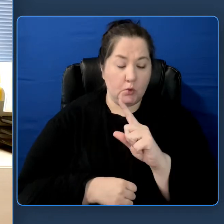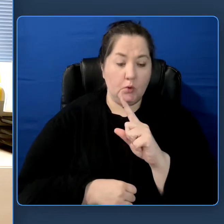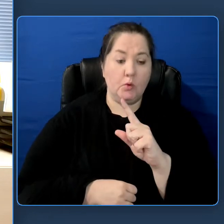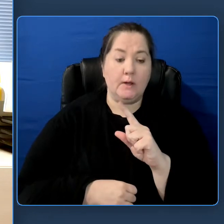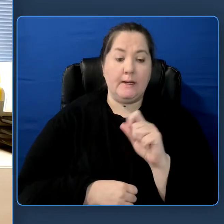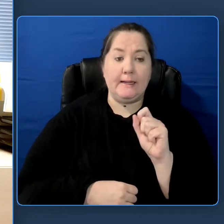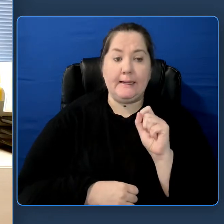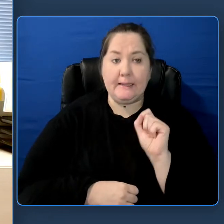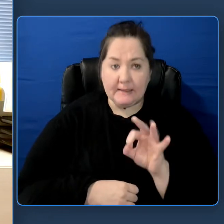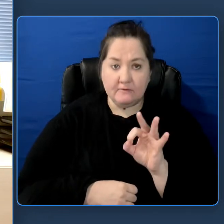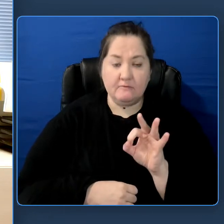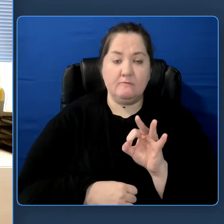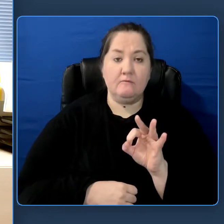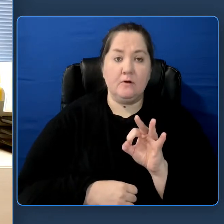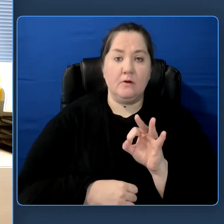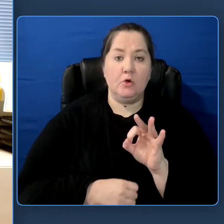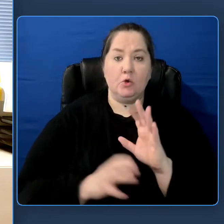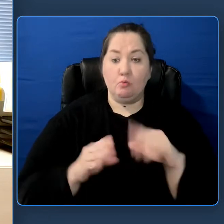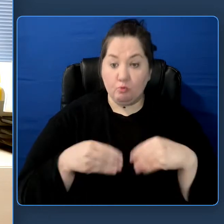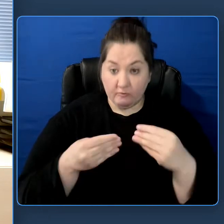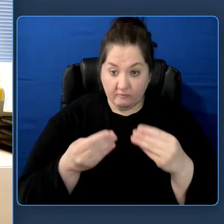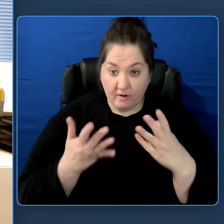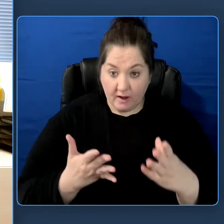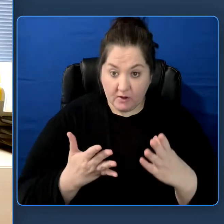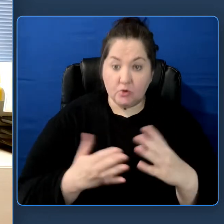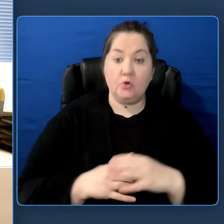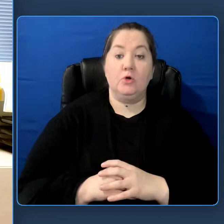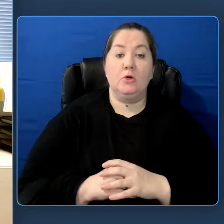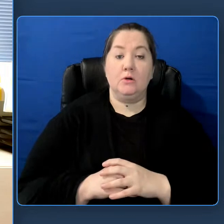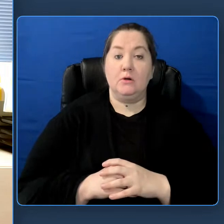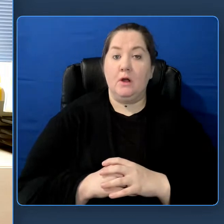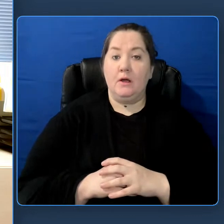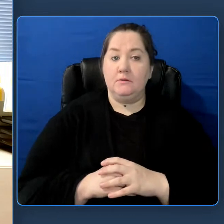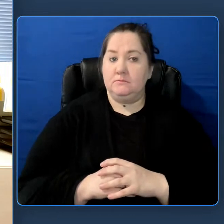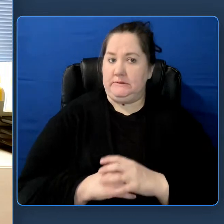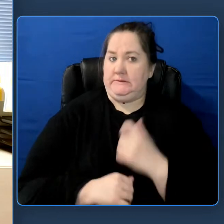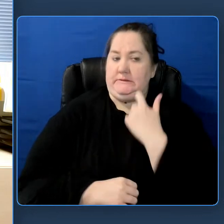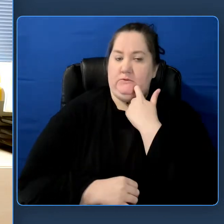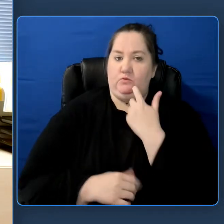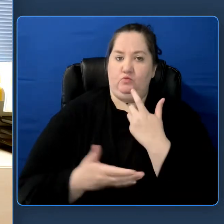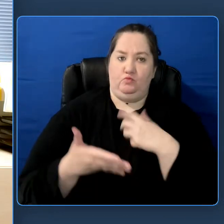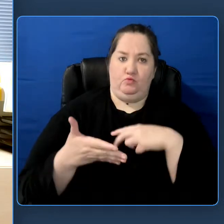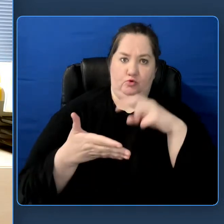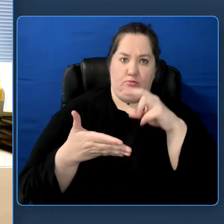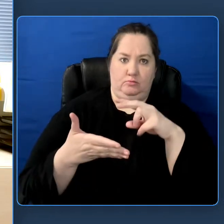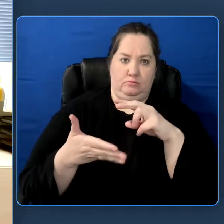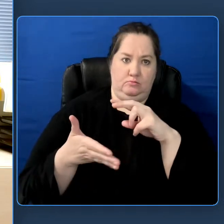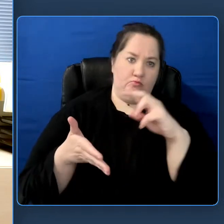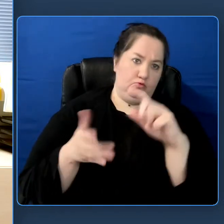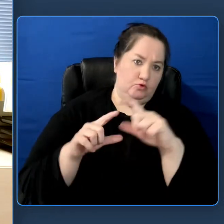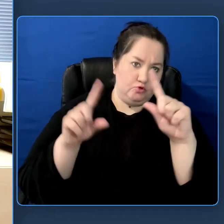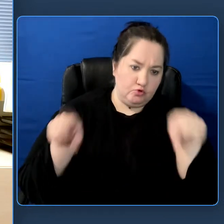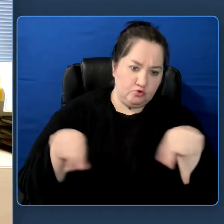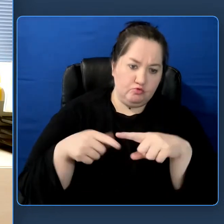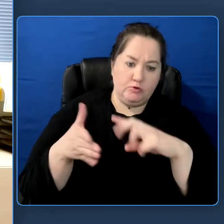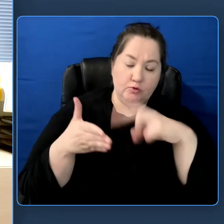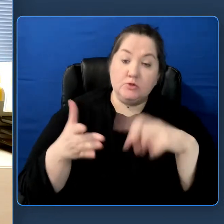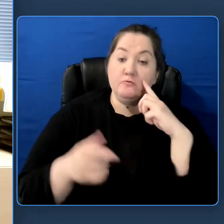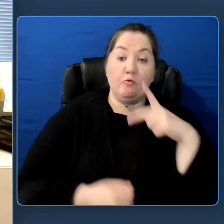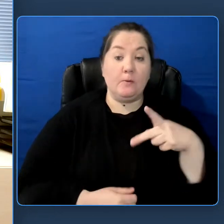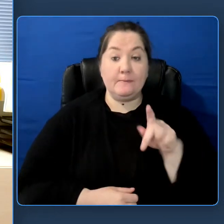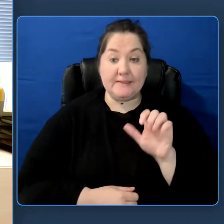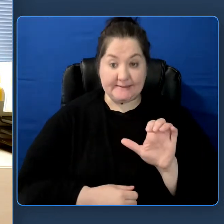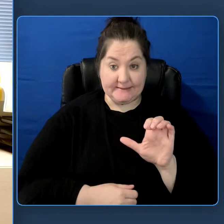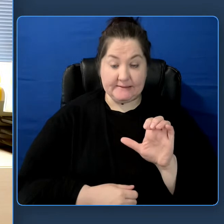that if you are a provider, and particularly when you're talking about screen readers on the PC,